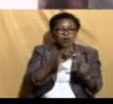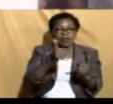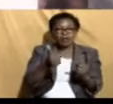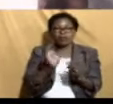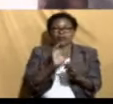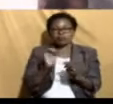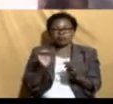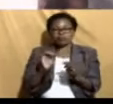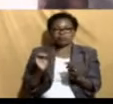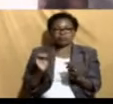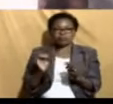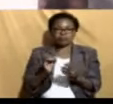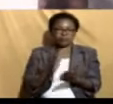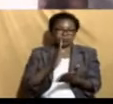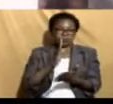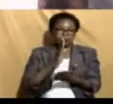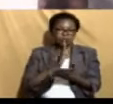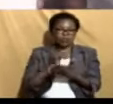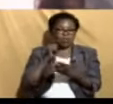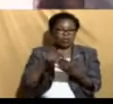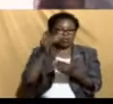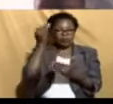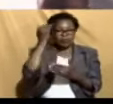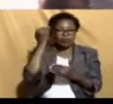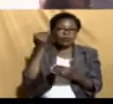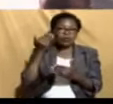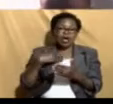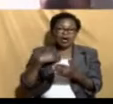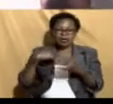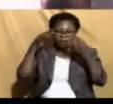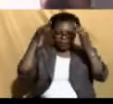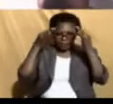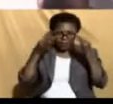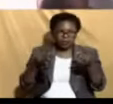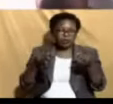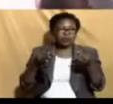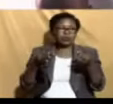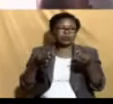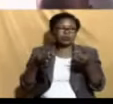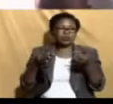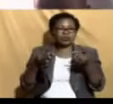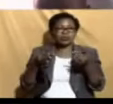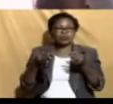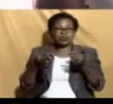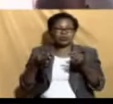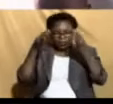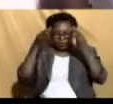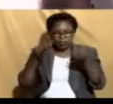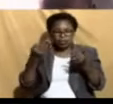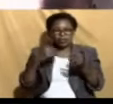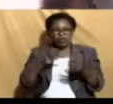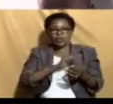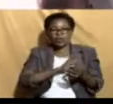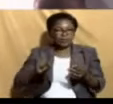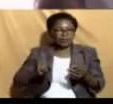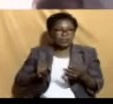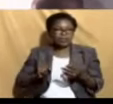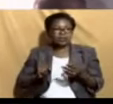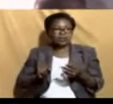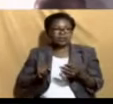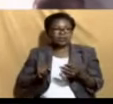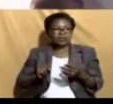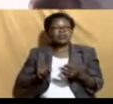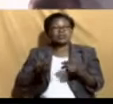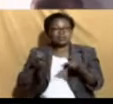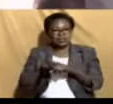In fact, this court has, in the decision of Speaker of the Senate and another versus the AG and others, advisory opinion reference number